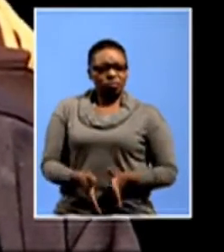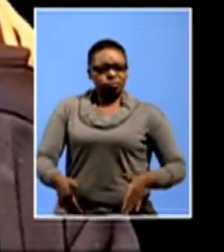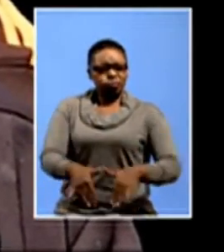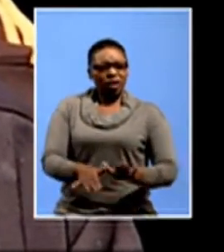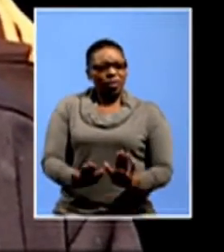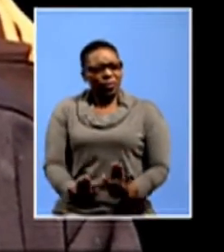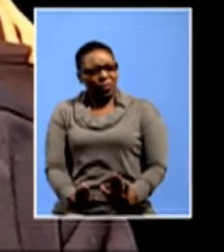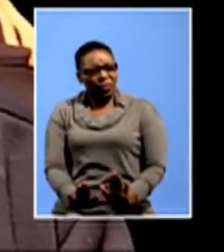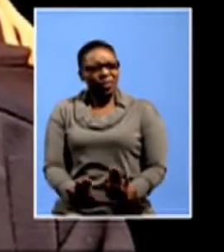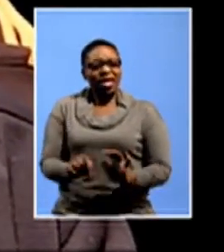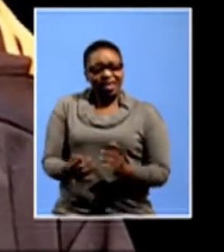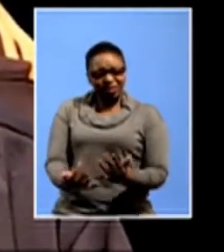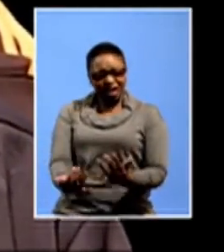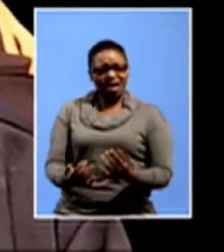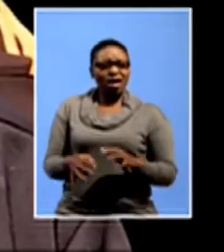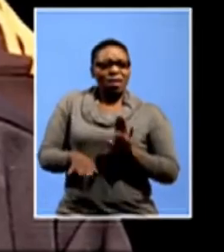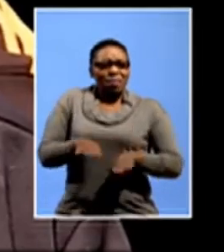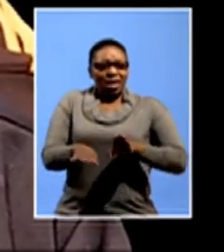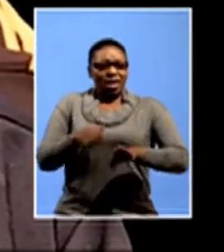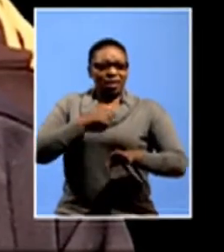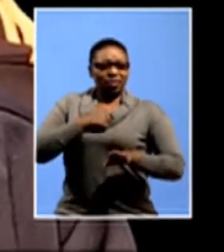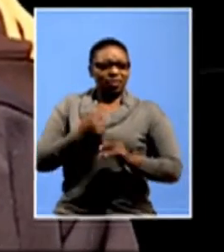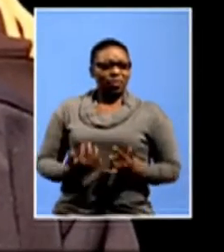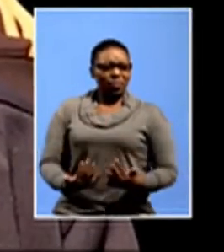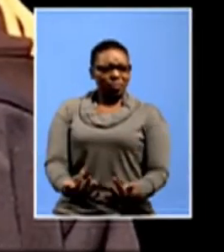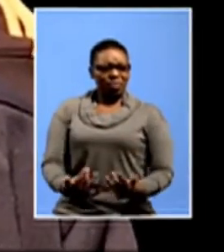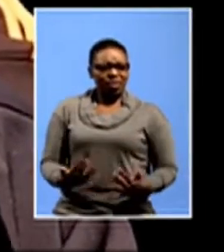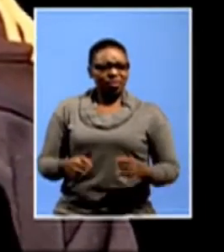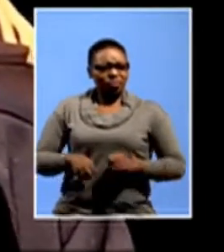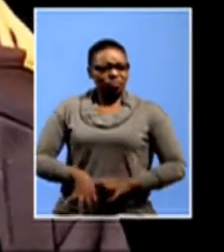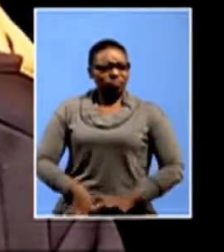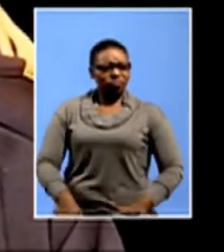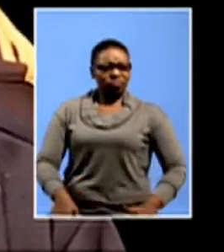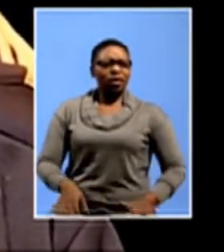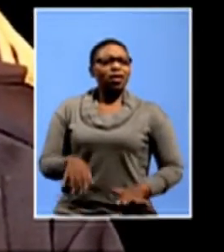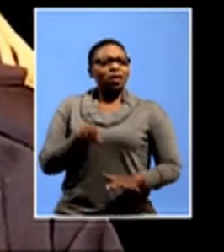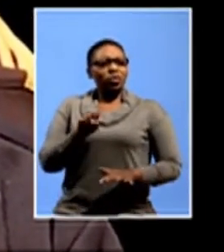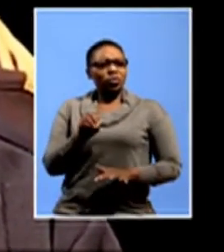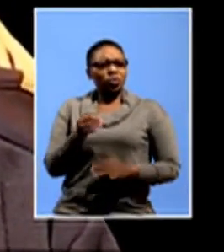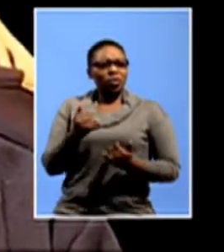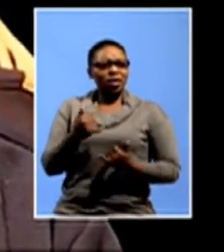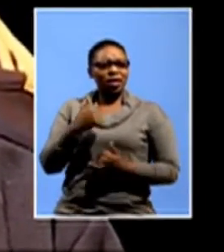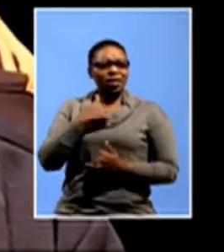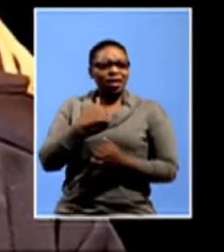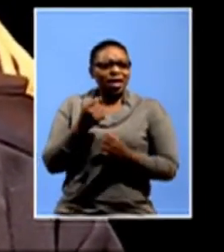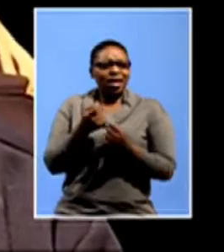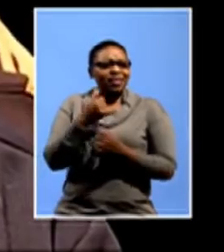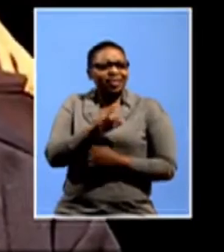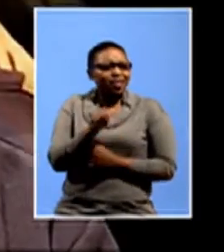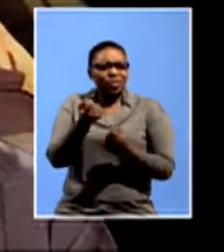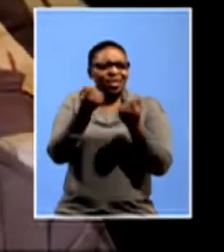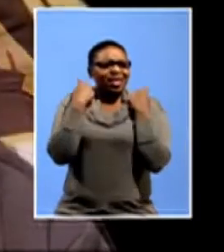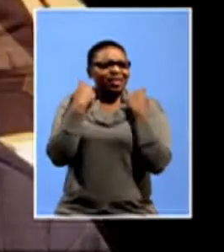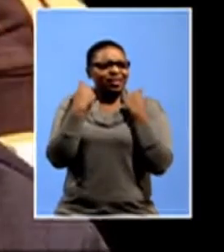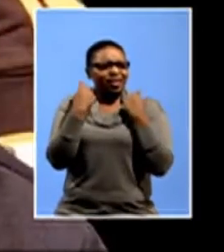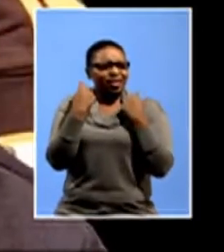maak vuurtje, groot vuurtje maar. En in de meantime, toen ik mij ontmoet, dus mijn benen